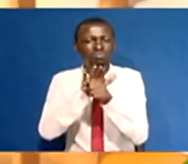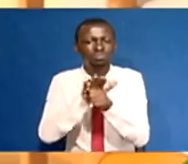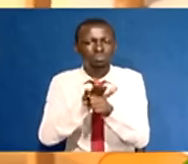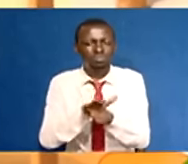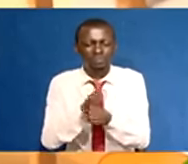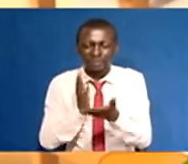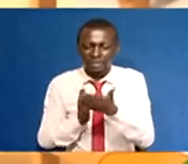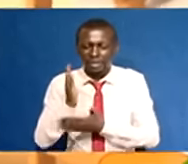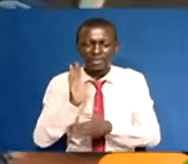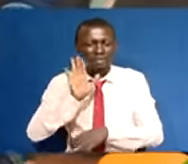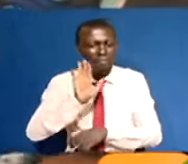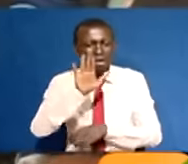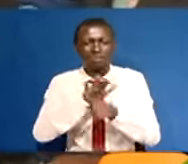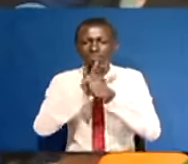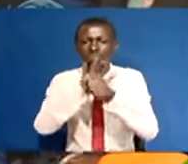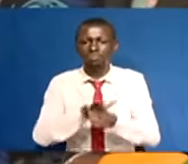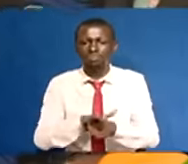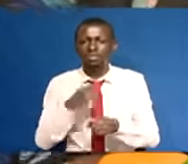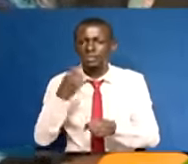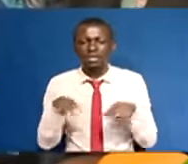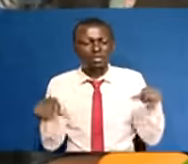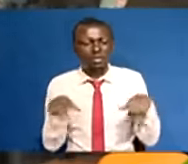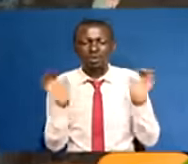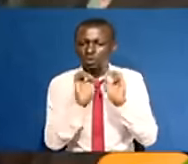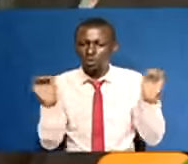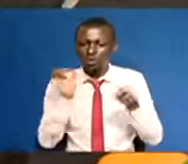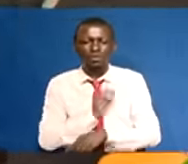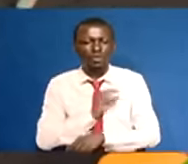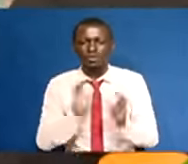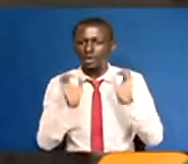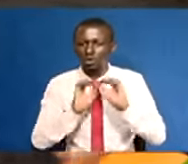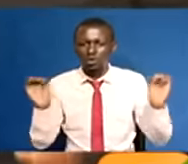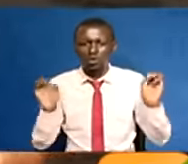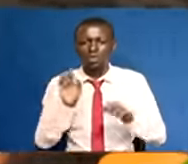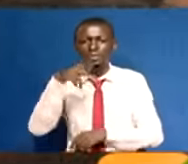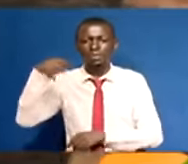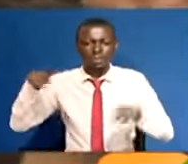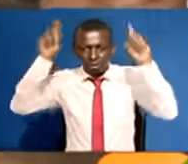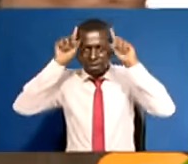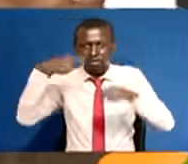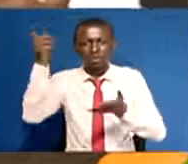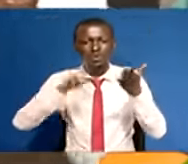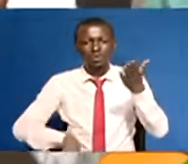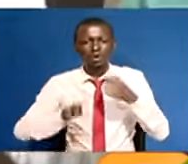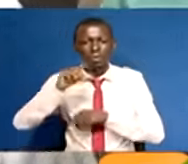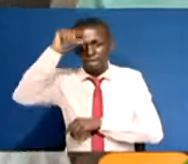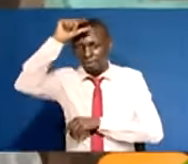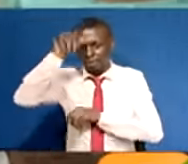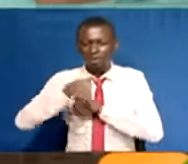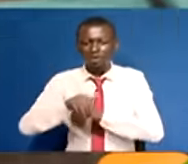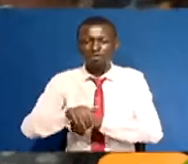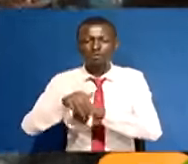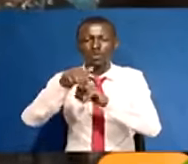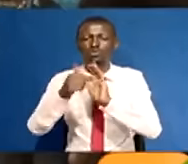his rights, vowing not to be cowed by the decision of the DPP. He maintains that his administration followed due diligence